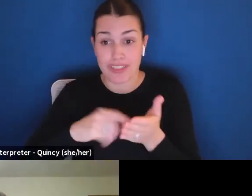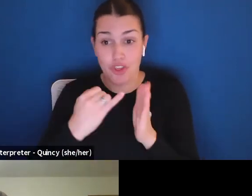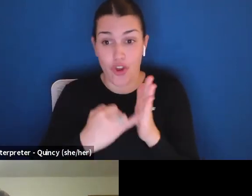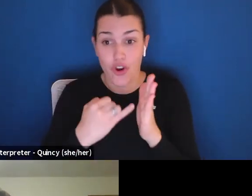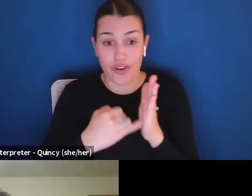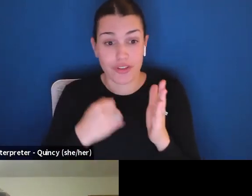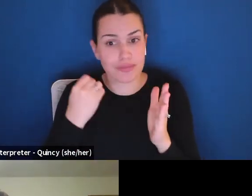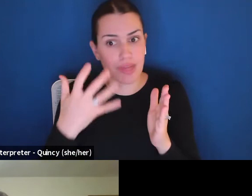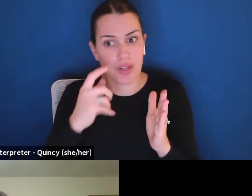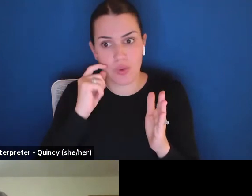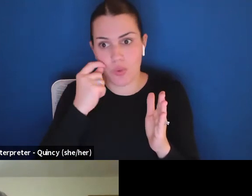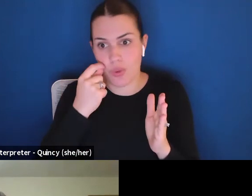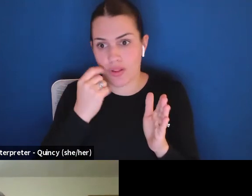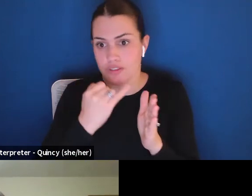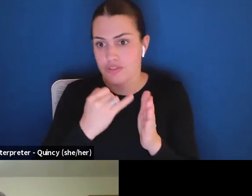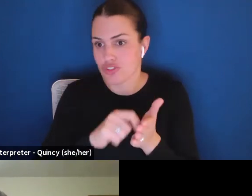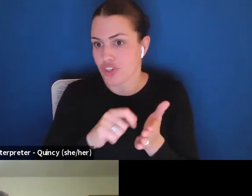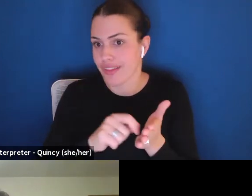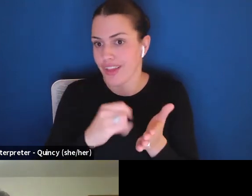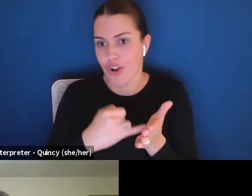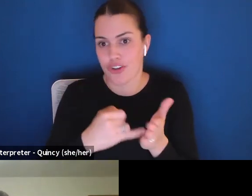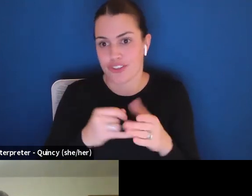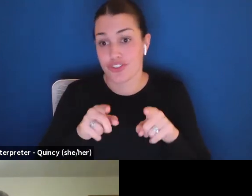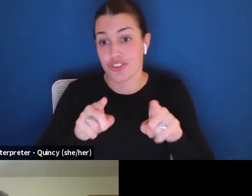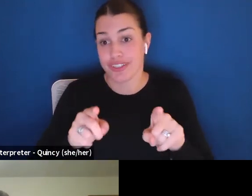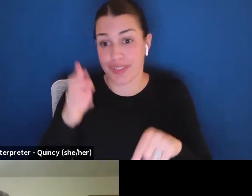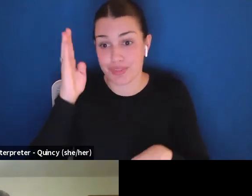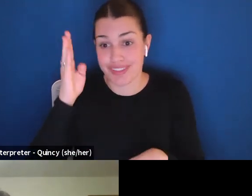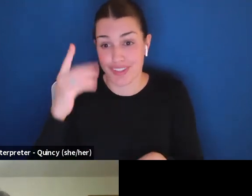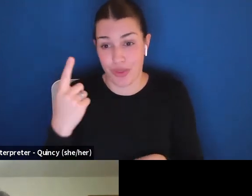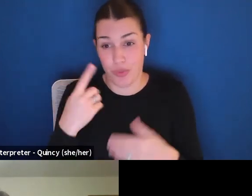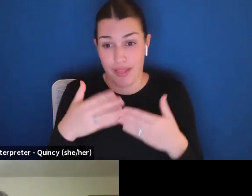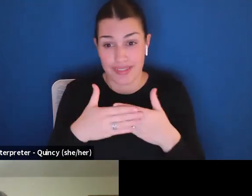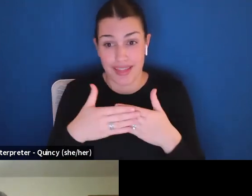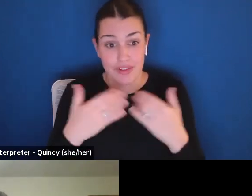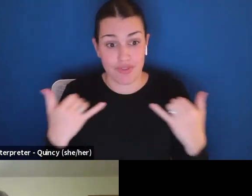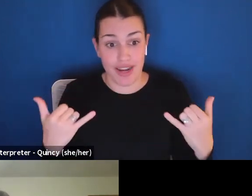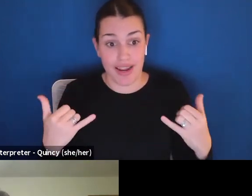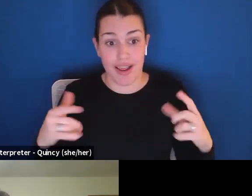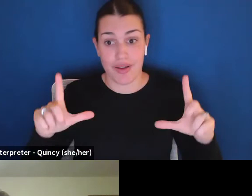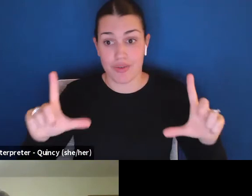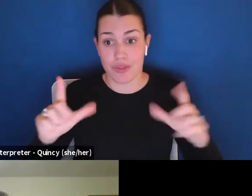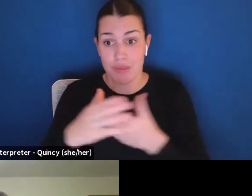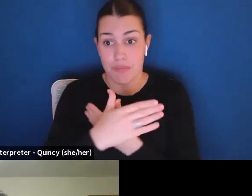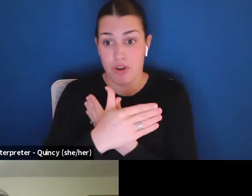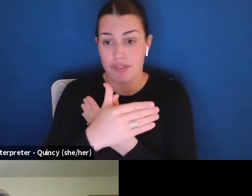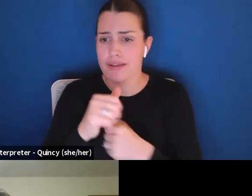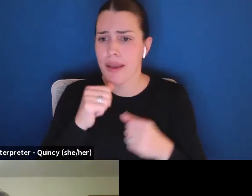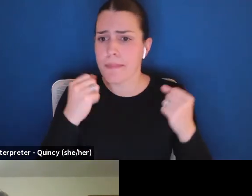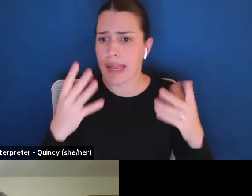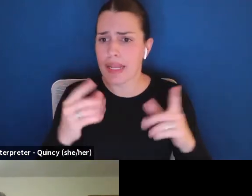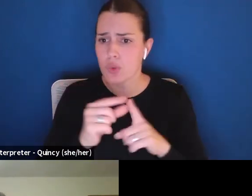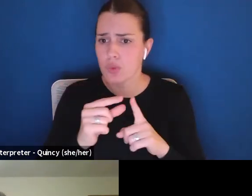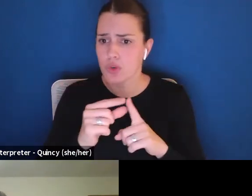lot of really cool journaling art throughout the presentation, like the one on the slide right now, that may not have a lot of words on it, but it's still